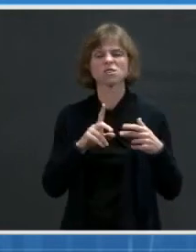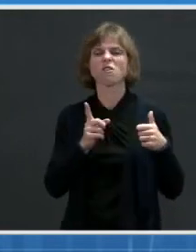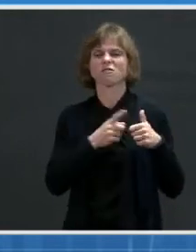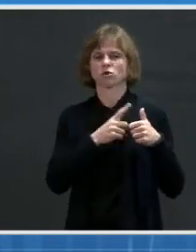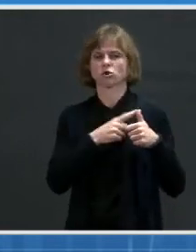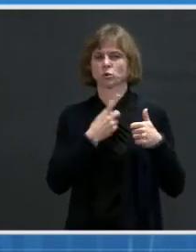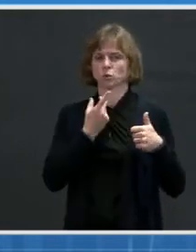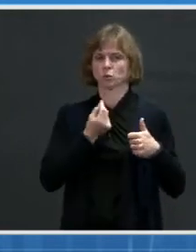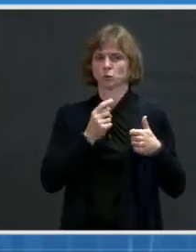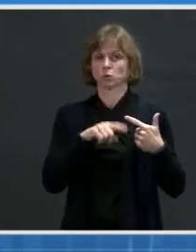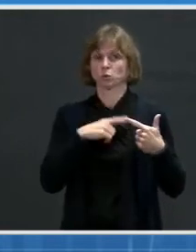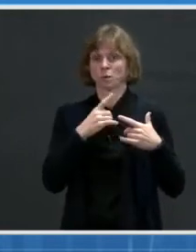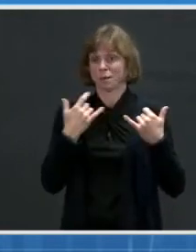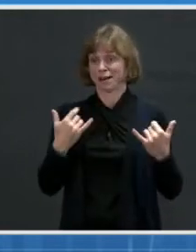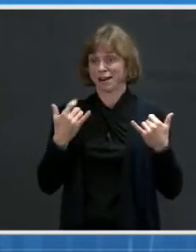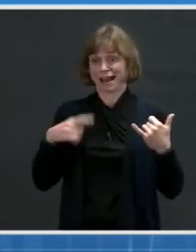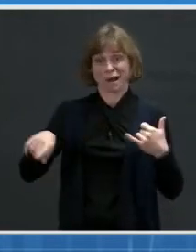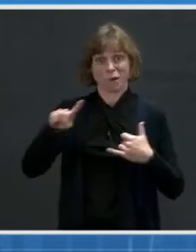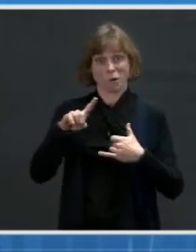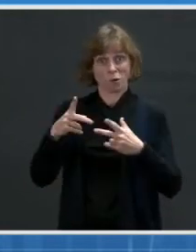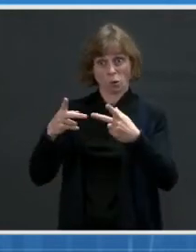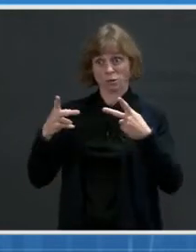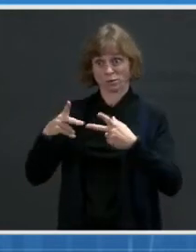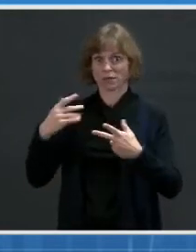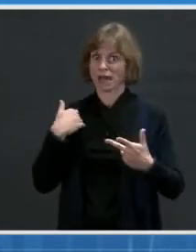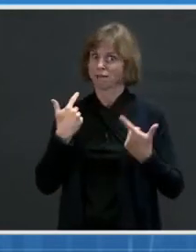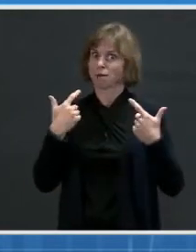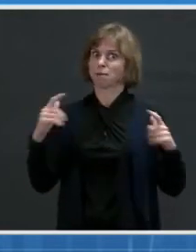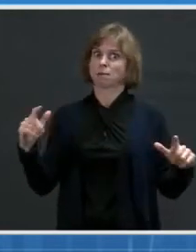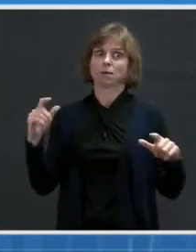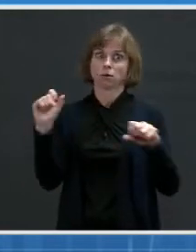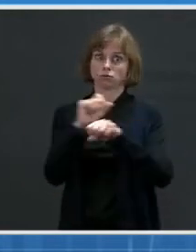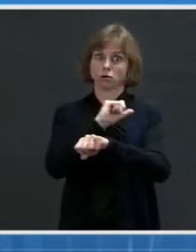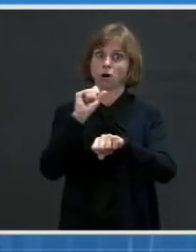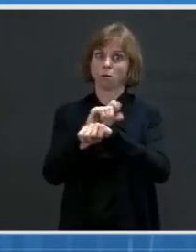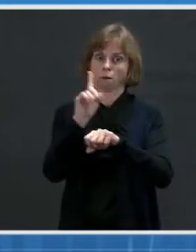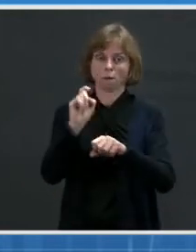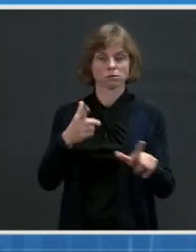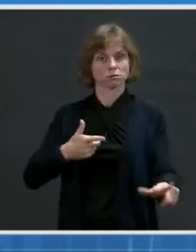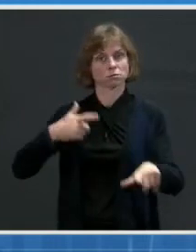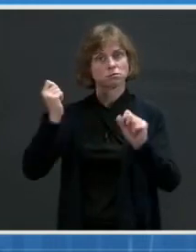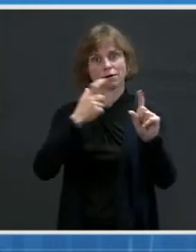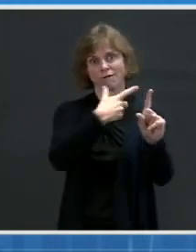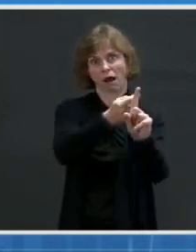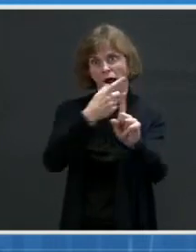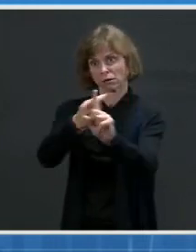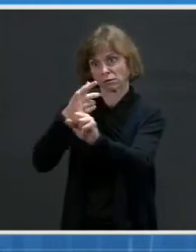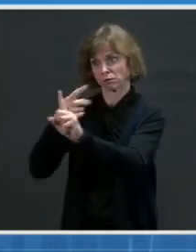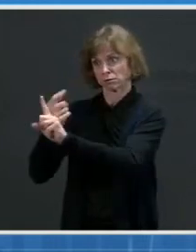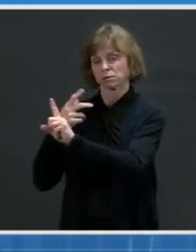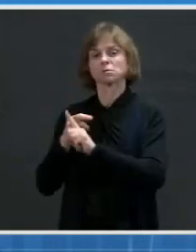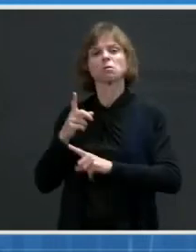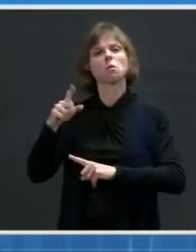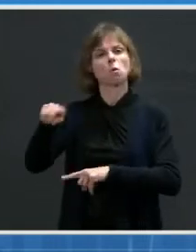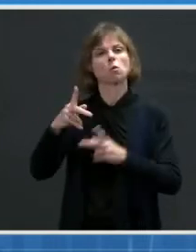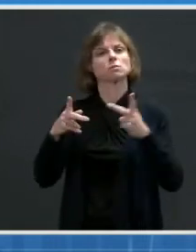have a significant job ahead of them to quickly vaccinate the public. It will take some time for those sites to catch